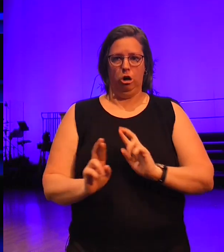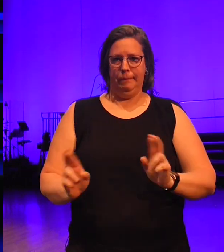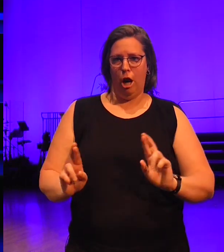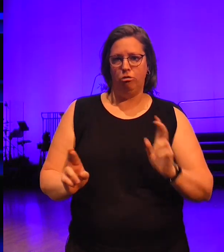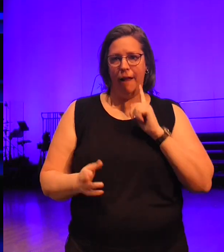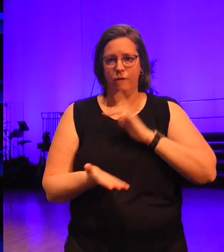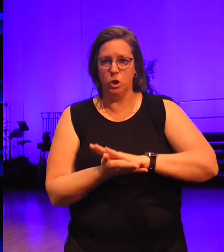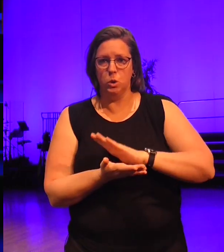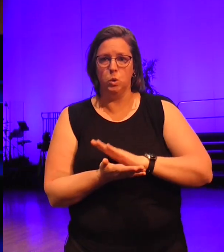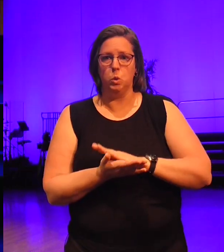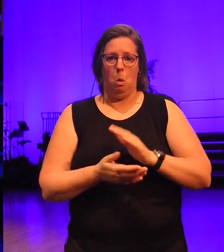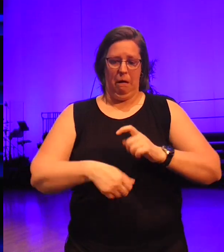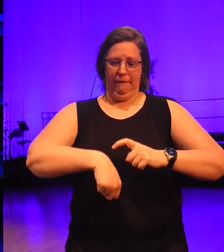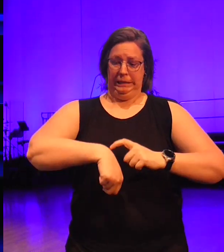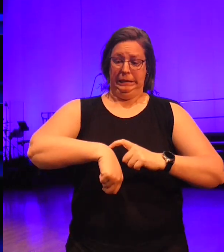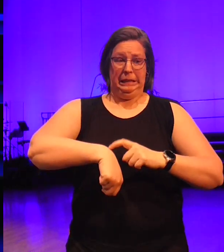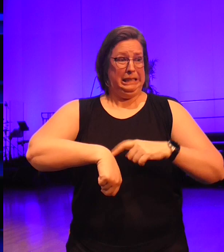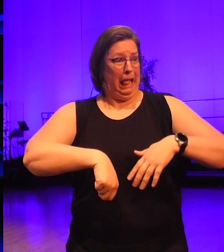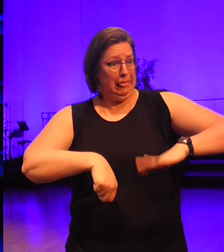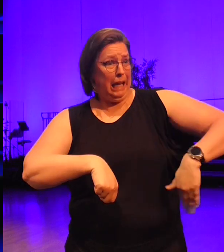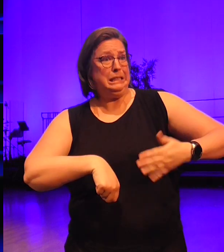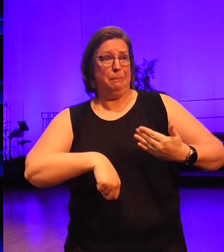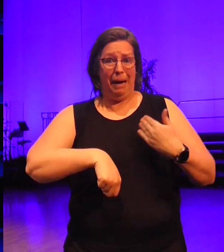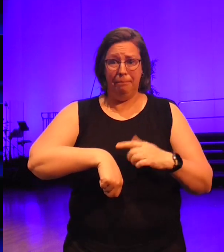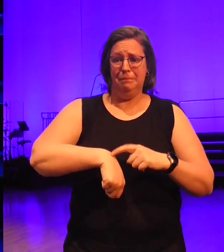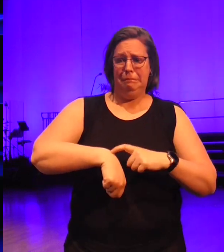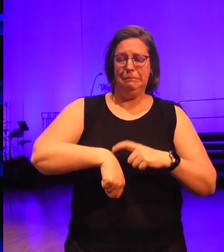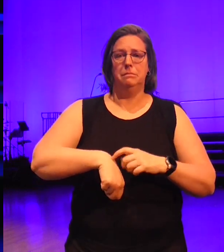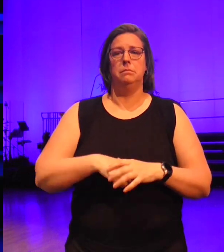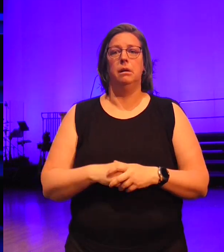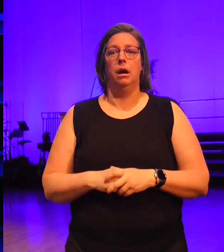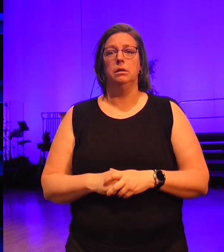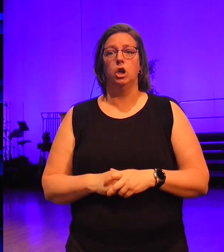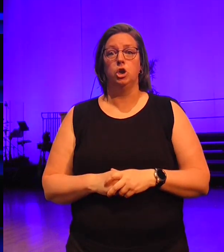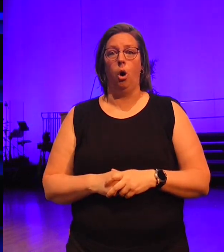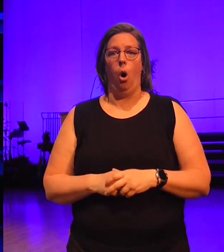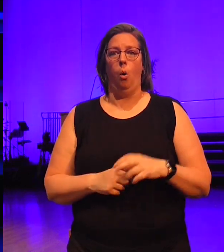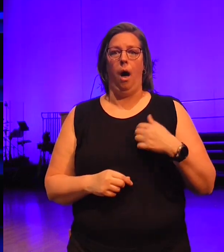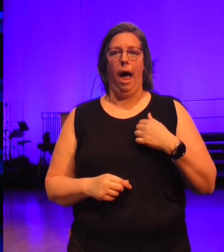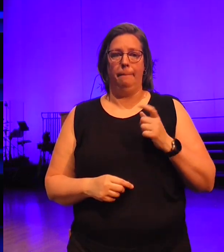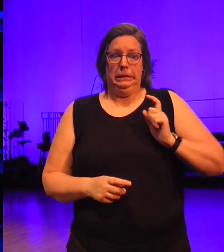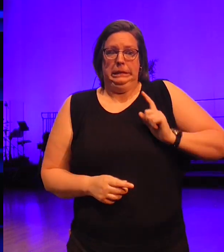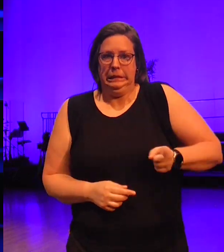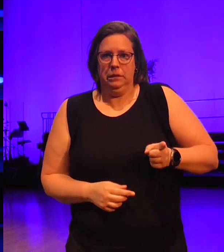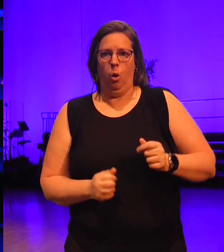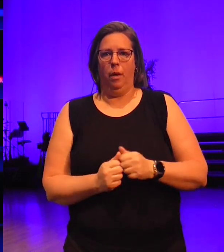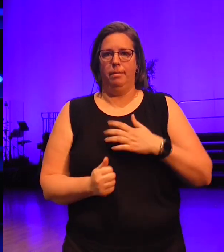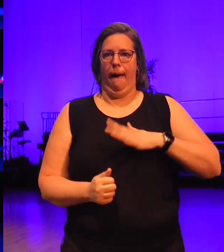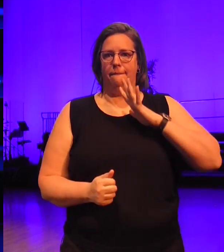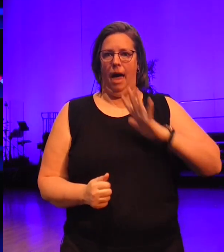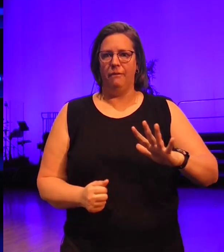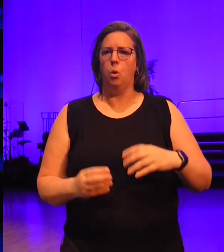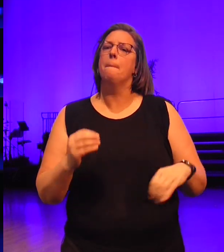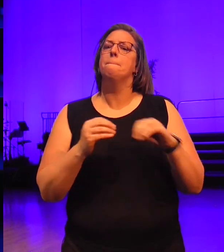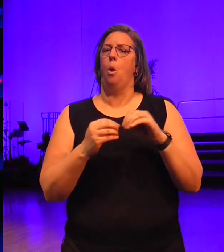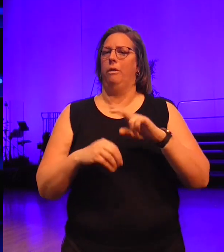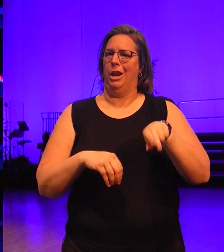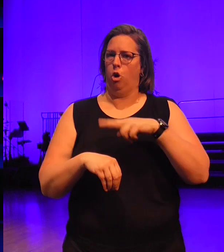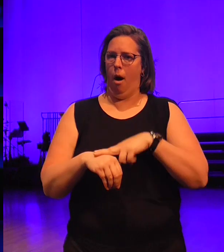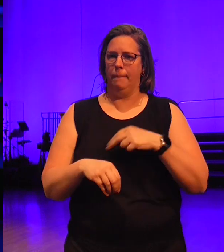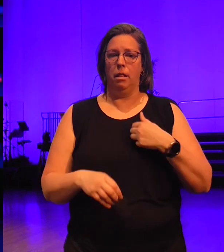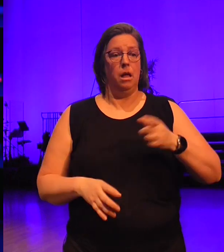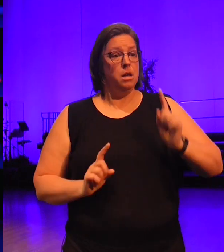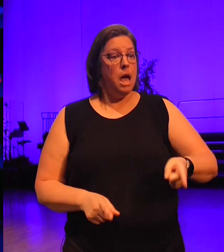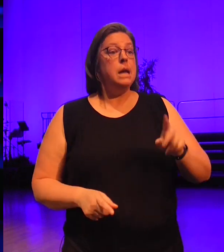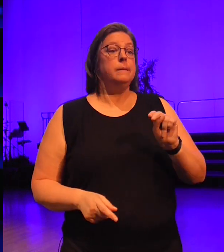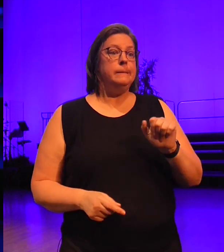few minutes late on leaving the door and getting to school. And so I'm a little stern with my 5-year-old, more than I would normally be. Nancy